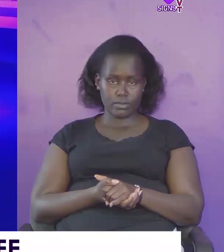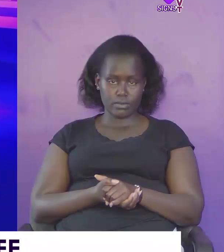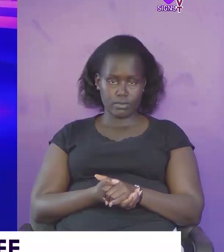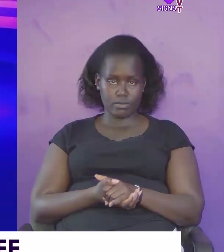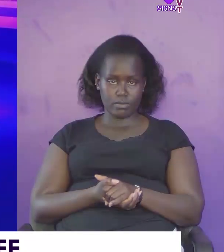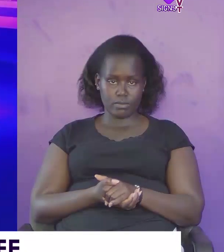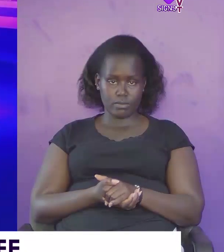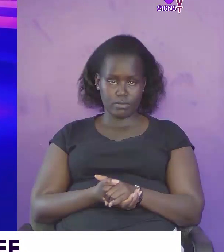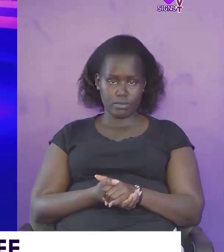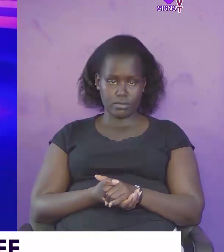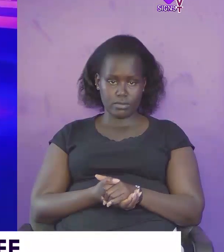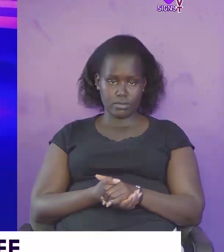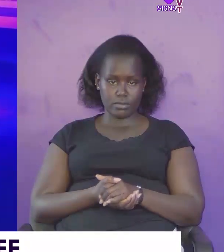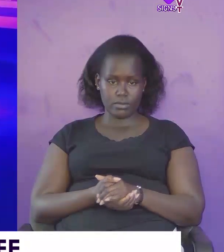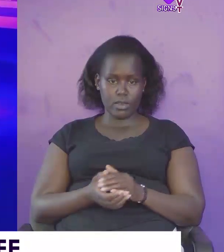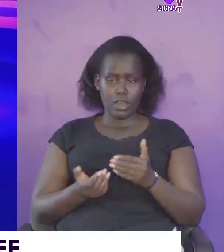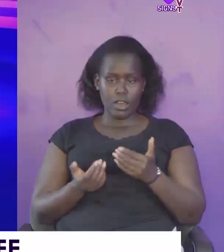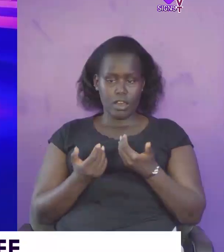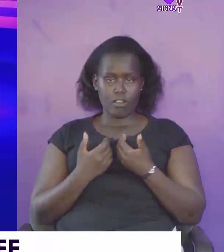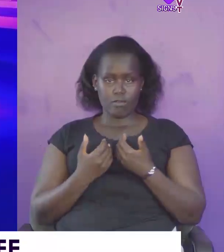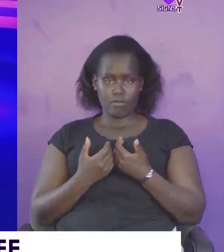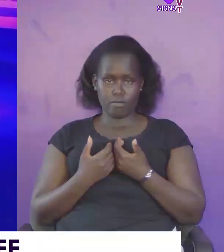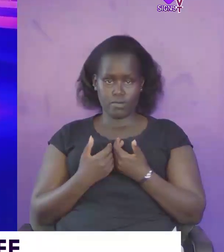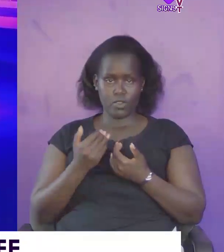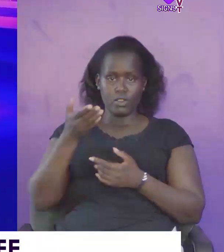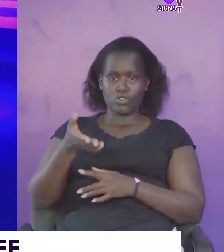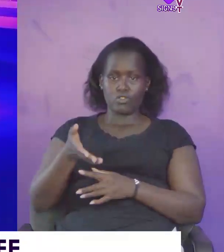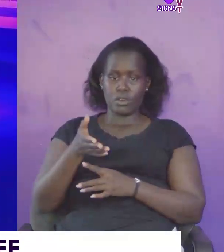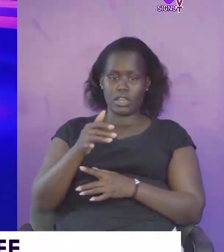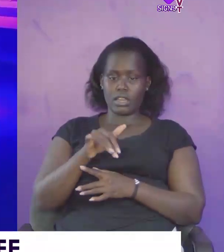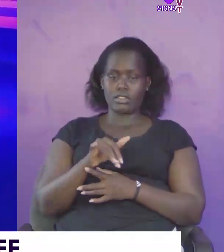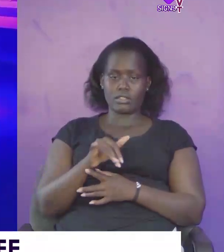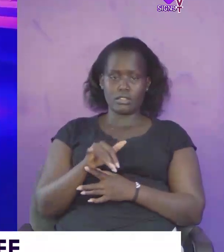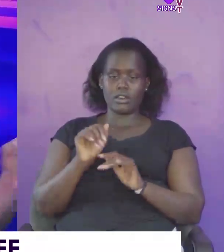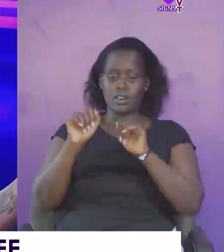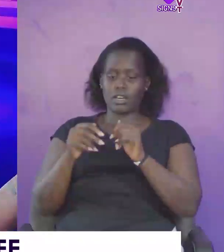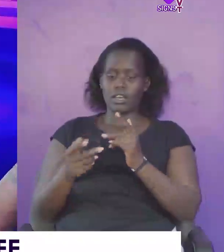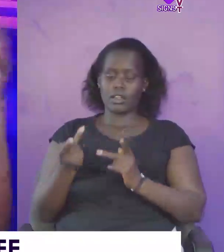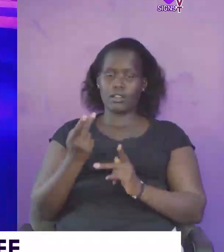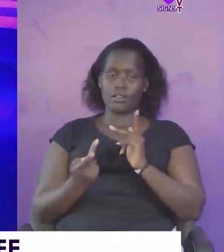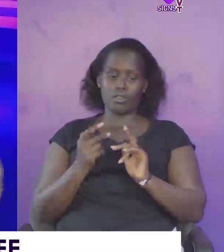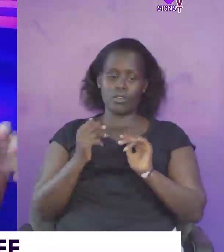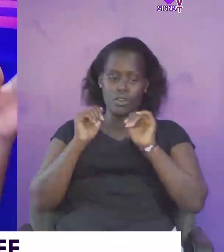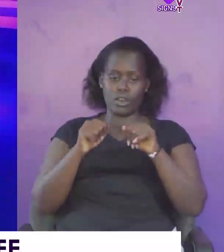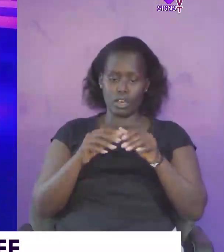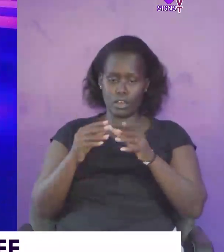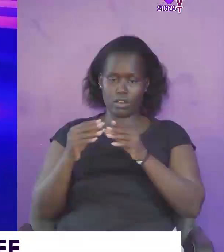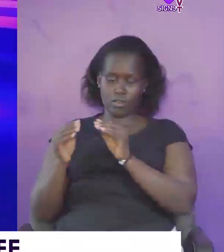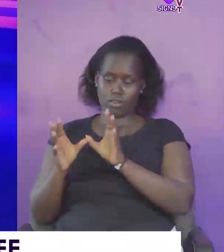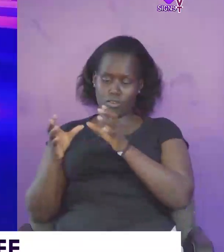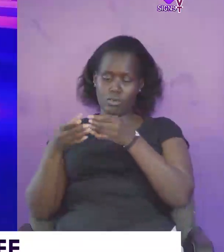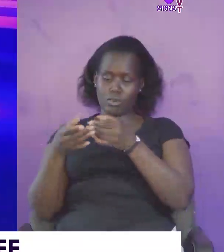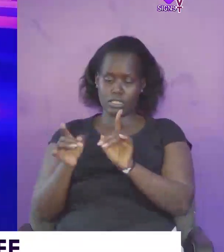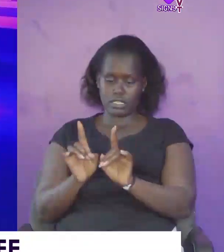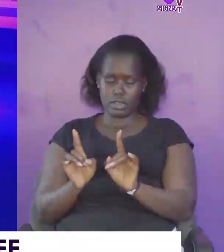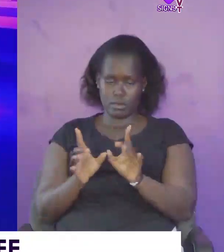have, it doesn't have to be, the woman doesn't have to be there so that, we can cook. We Okay. can just come communally in a